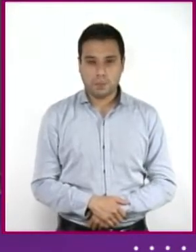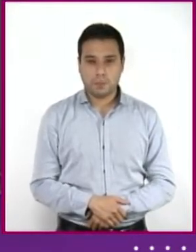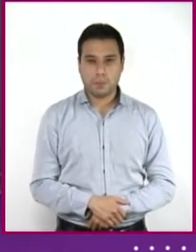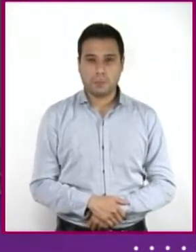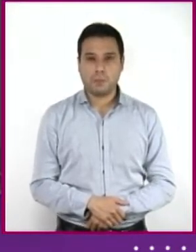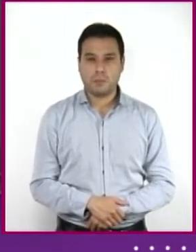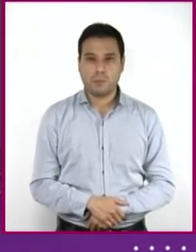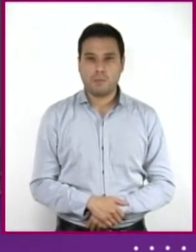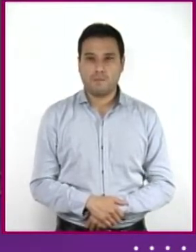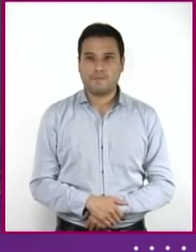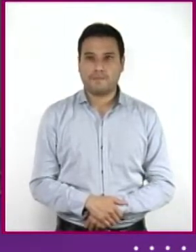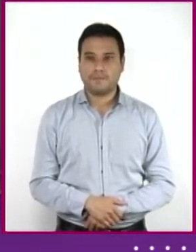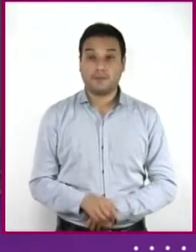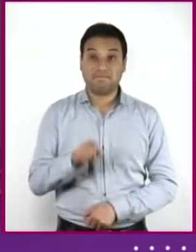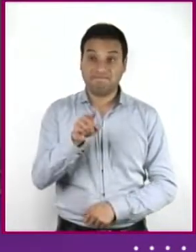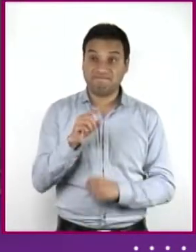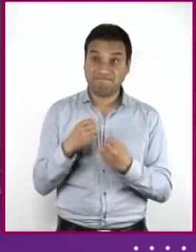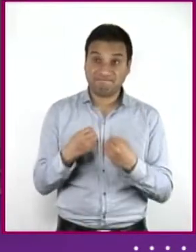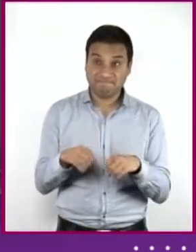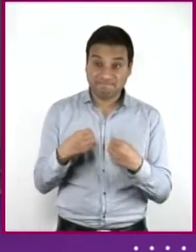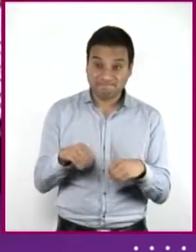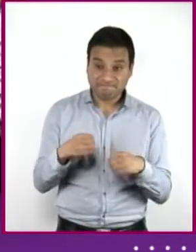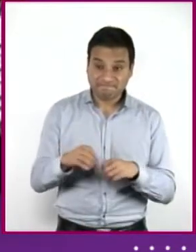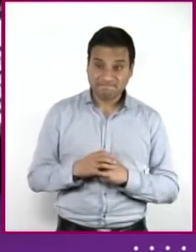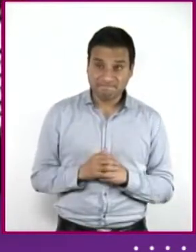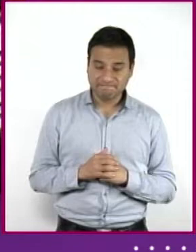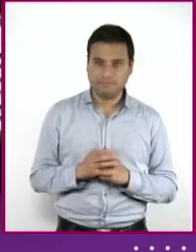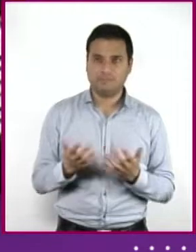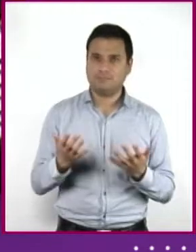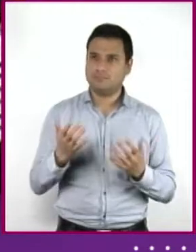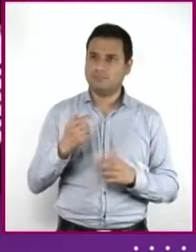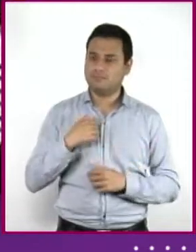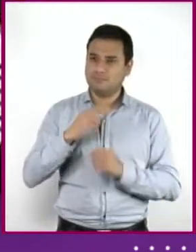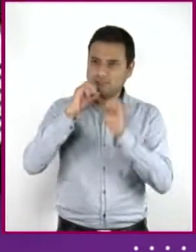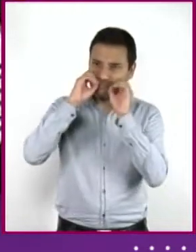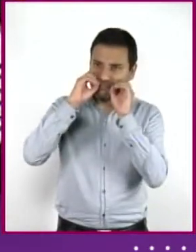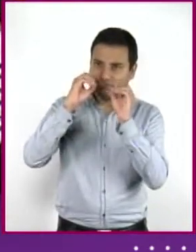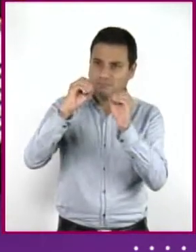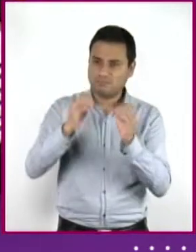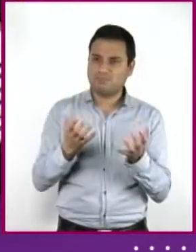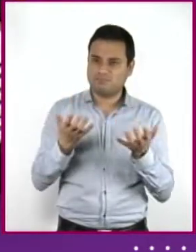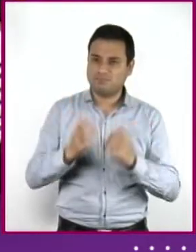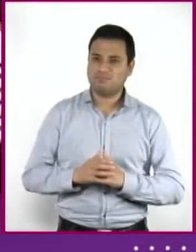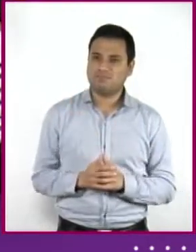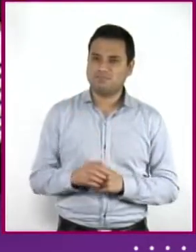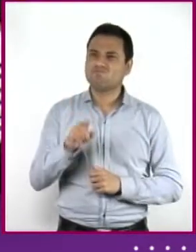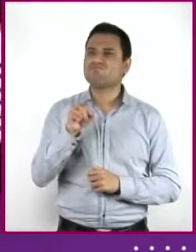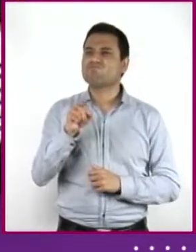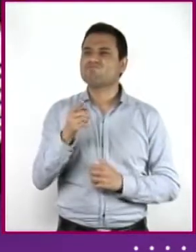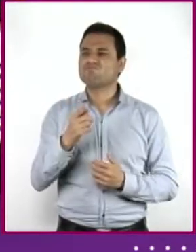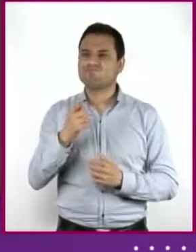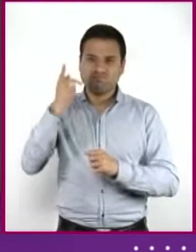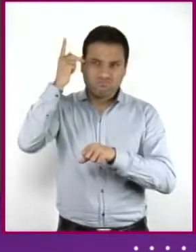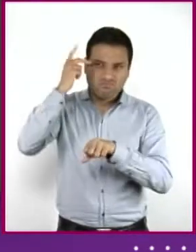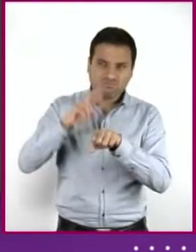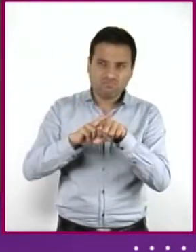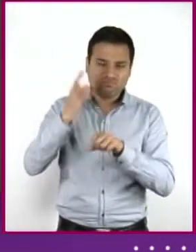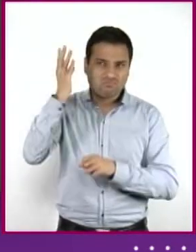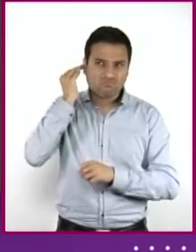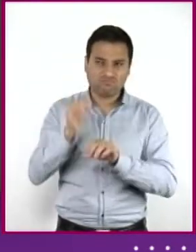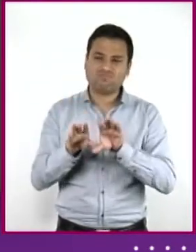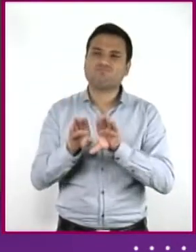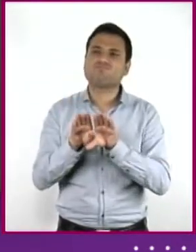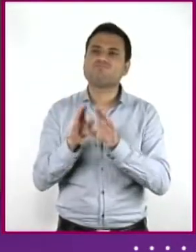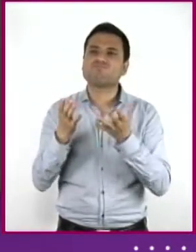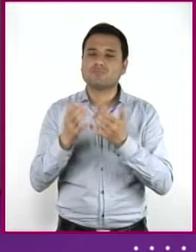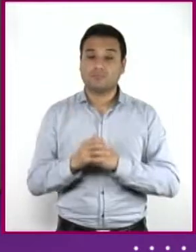You must be very busy, Jerónimo. I haven't seen you in days. What is it like to be a radio producer?